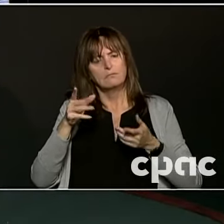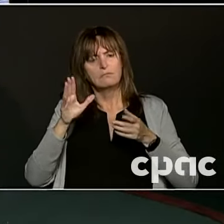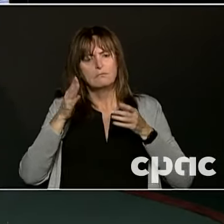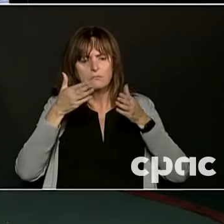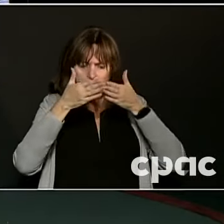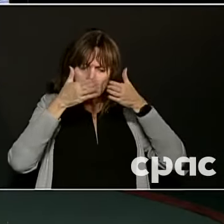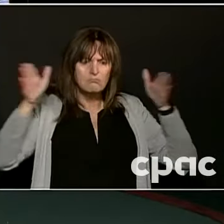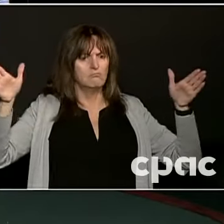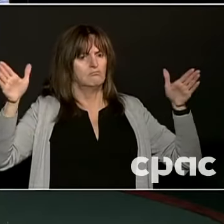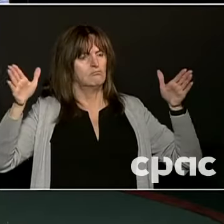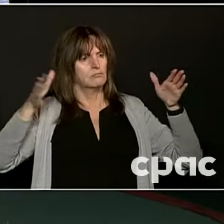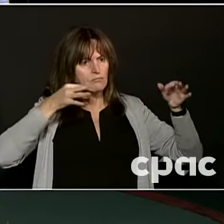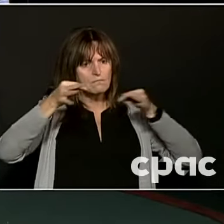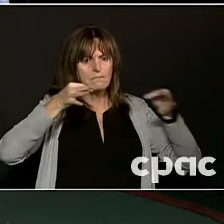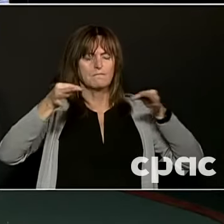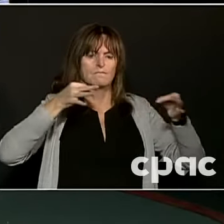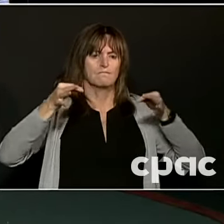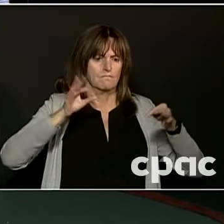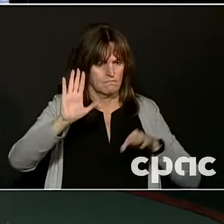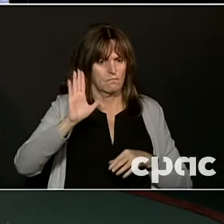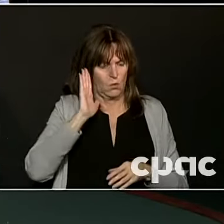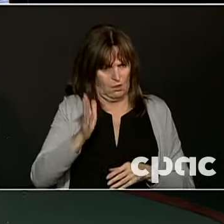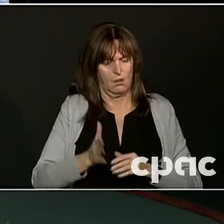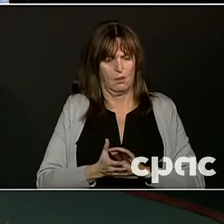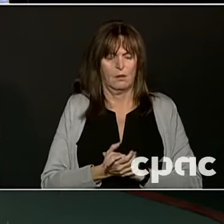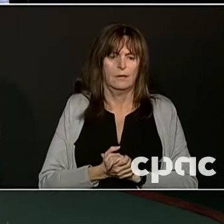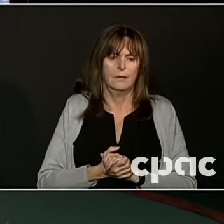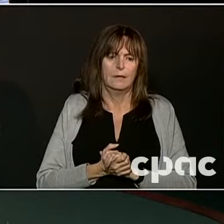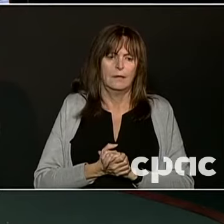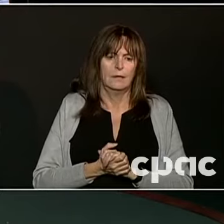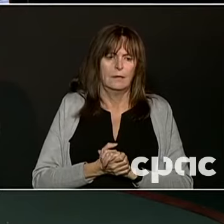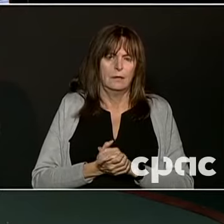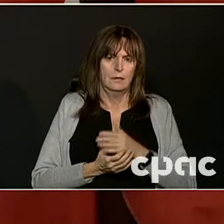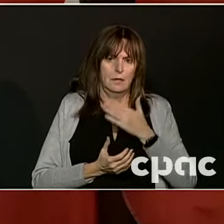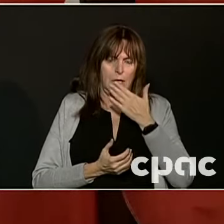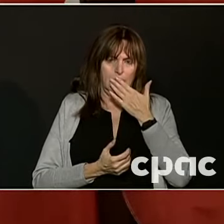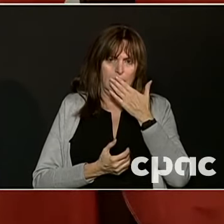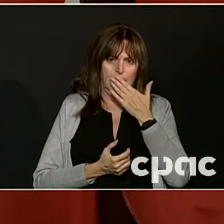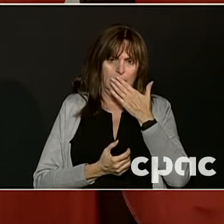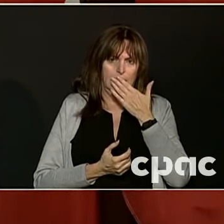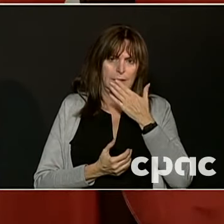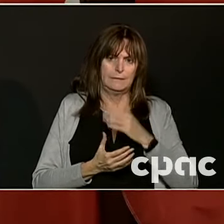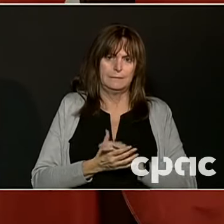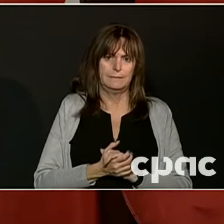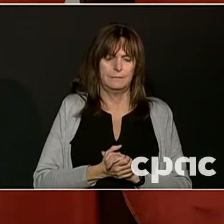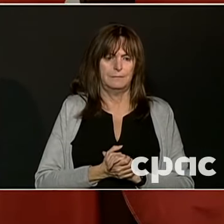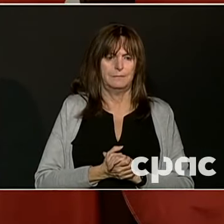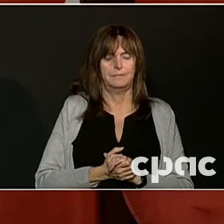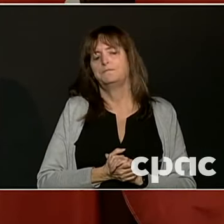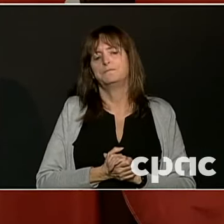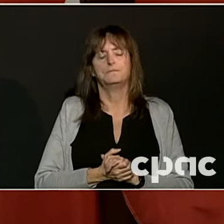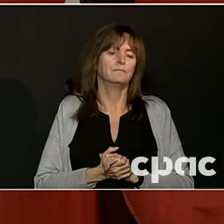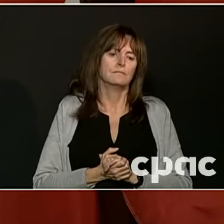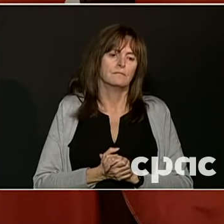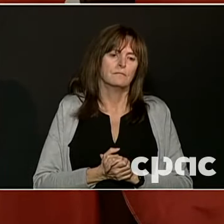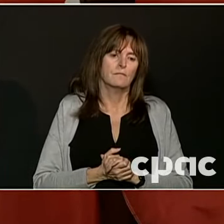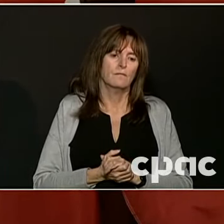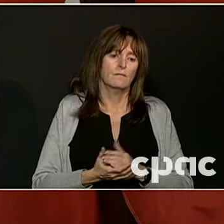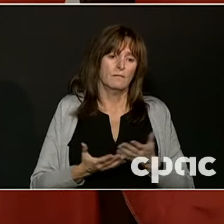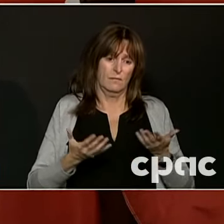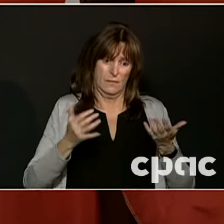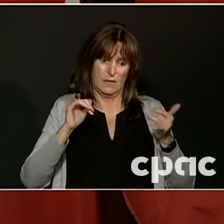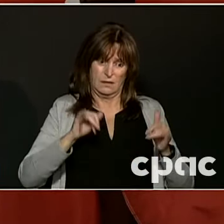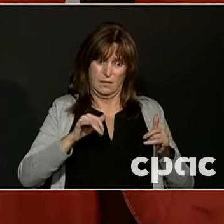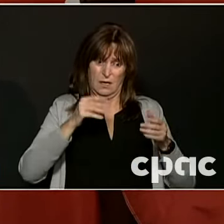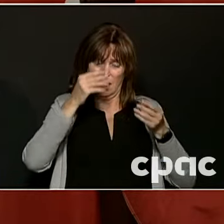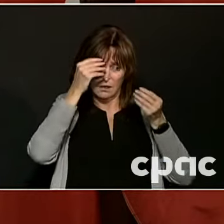Well, thank you, Dr. Huyer. And As you heard from the data and the input